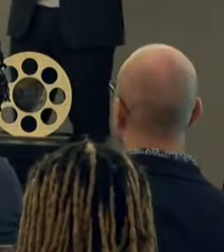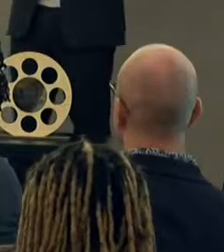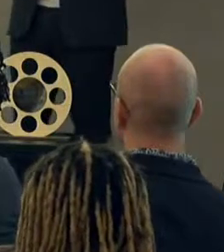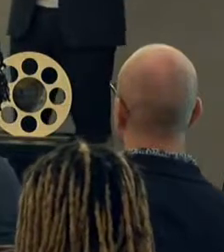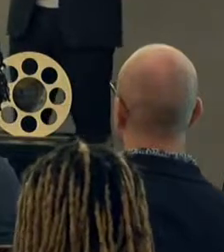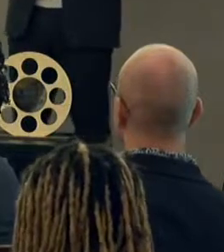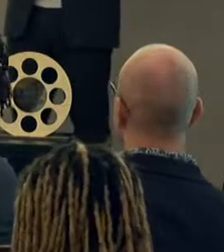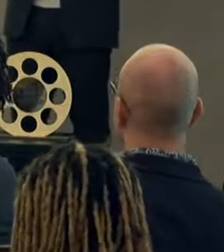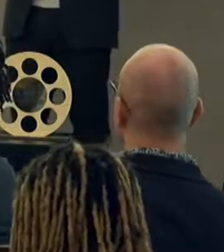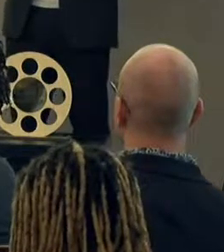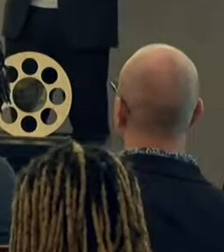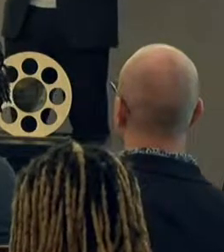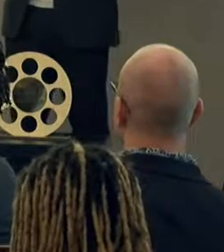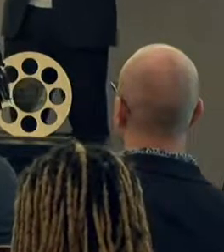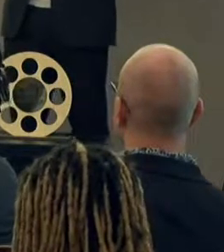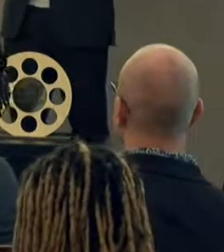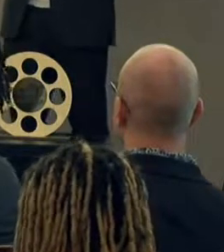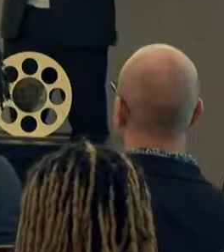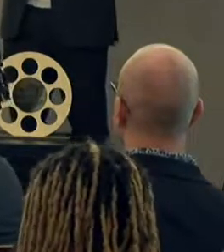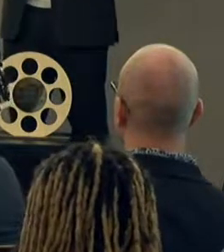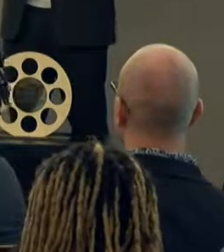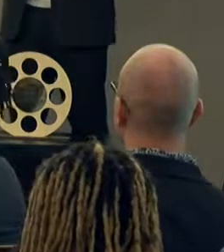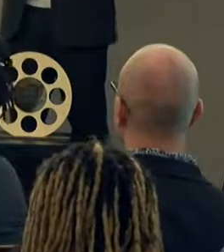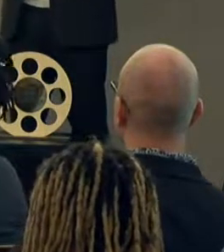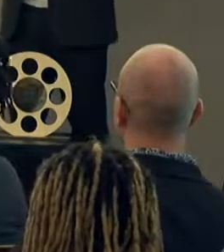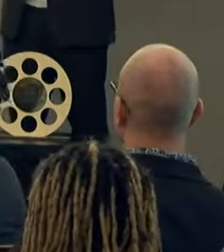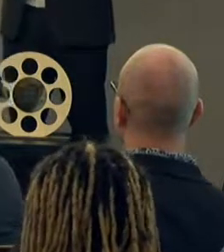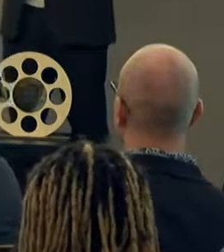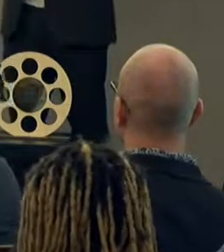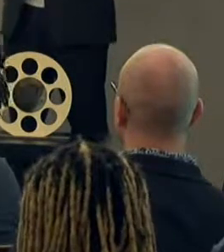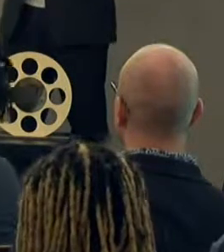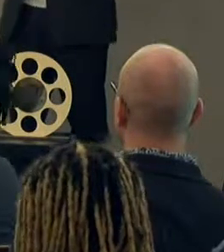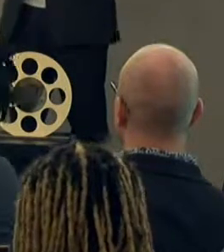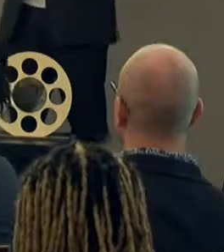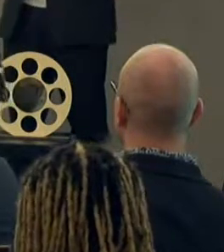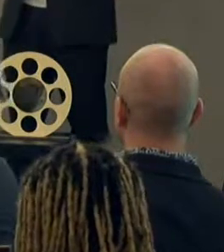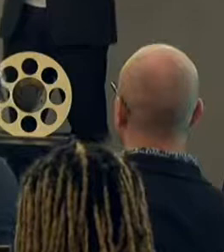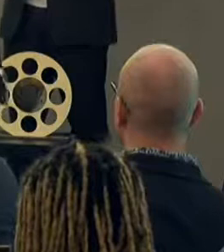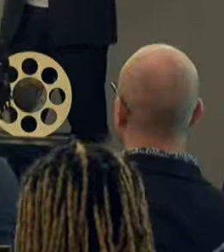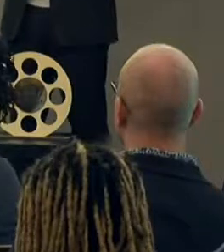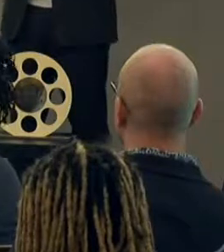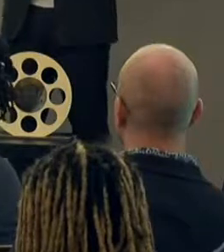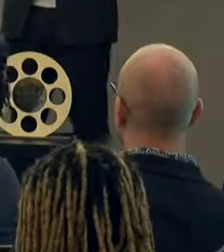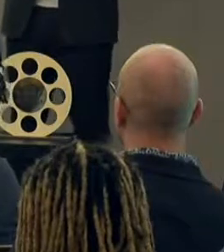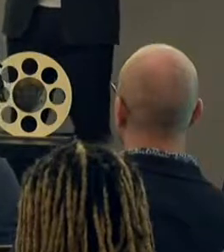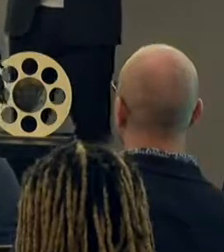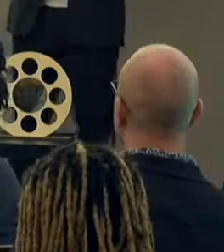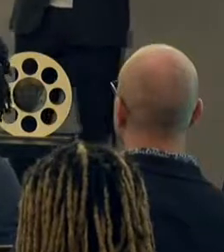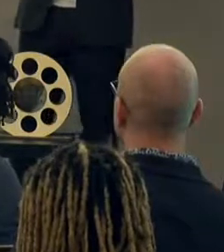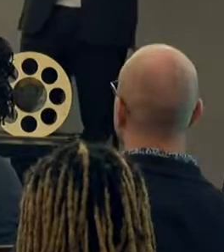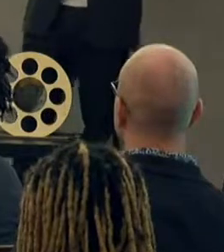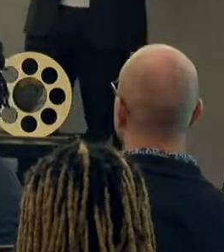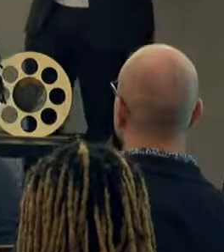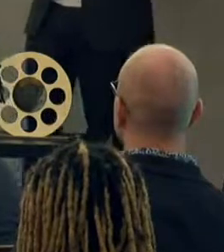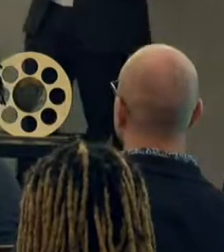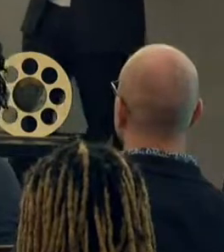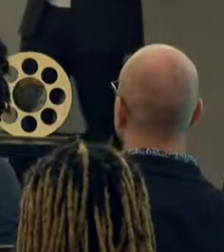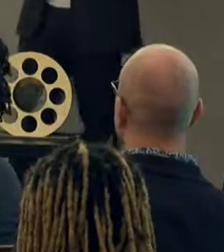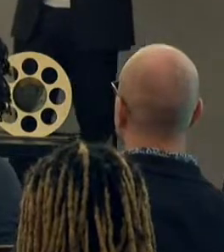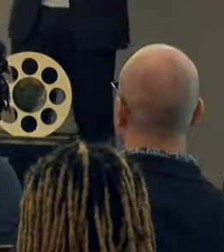Baldwin actually wrote about Algerians, because there was that kind of racism. He was there during the Algerian revolution